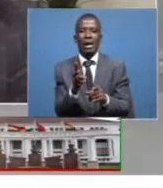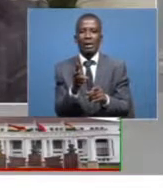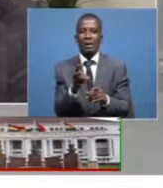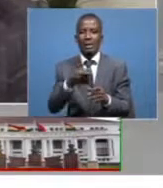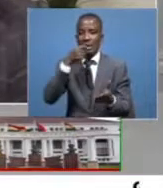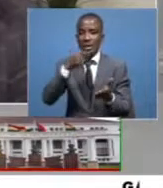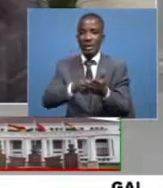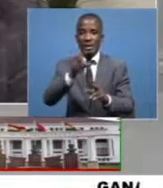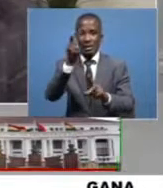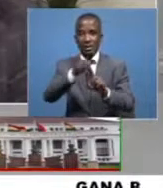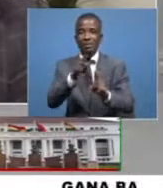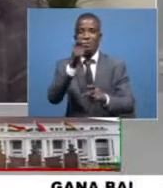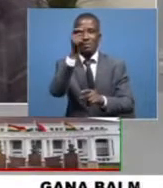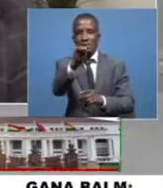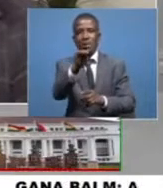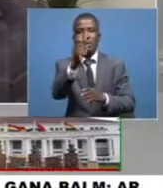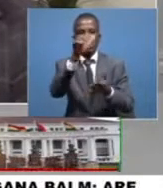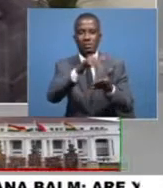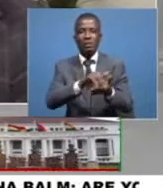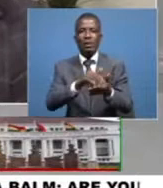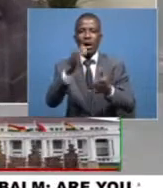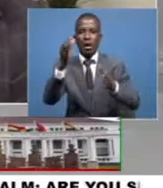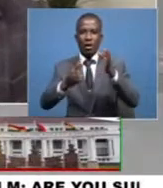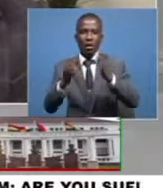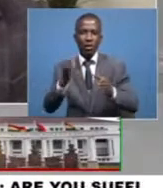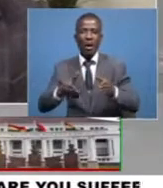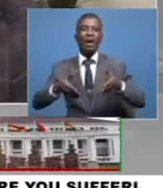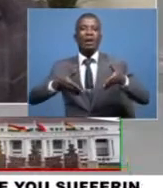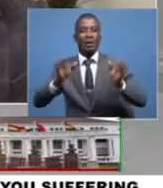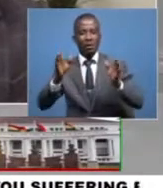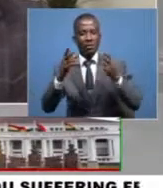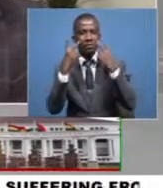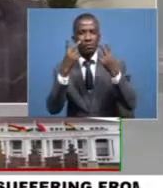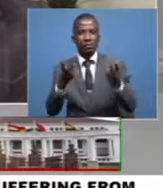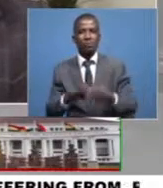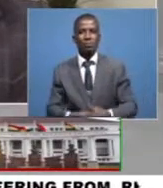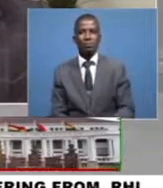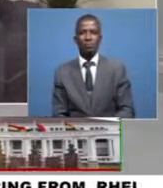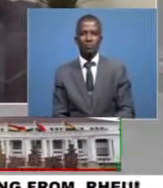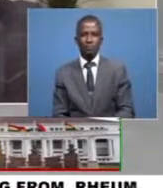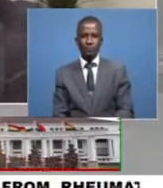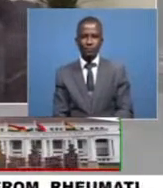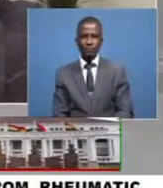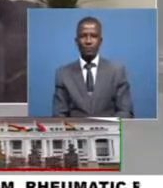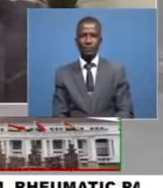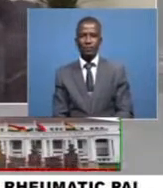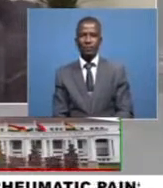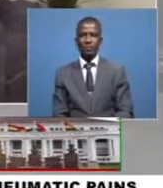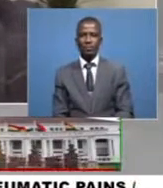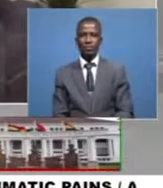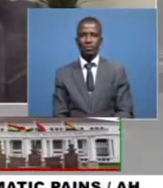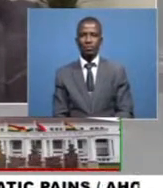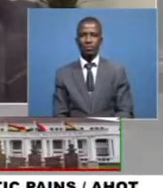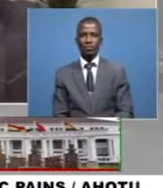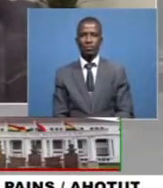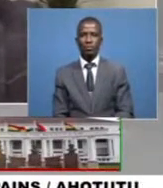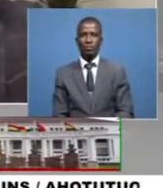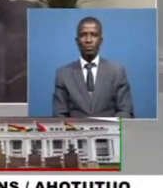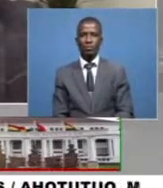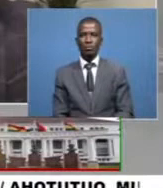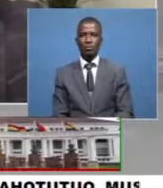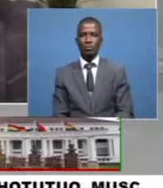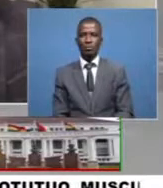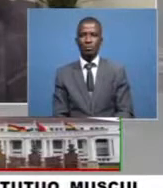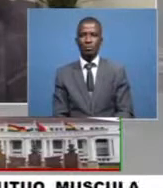to be made and the court will have to grant leave for so doing. Okay, all right. And like we